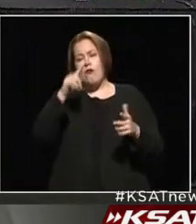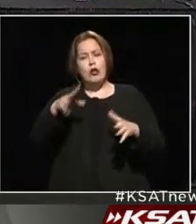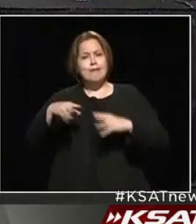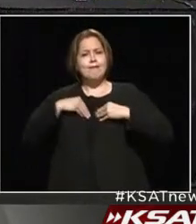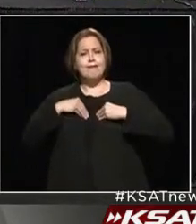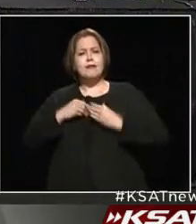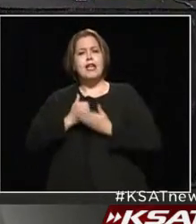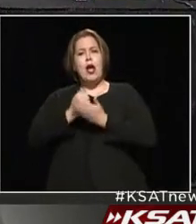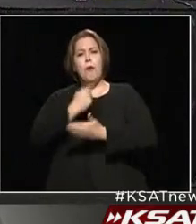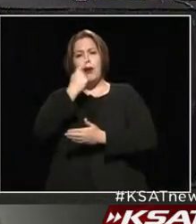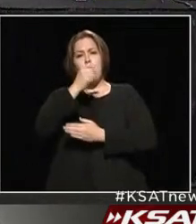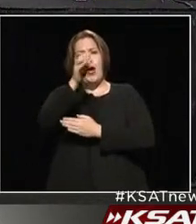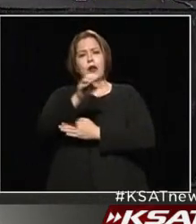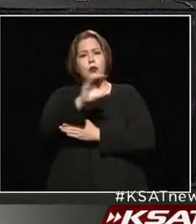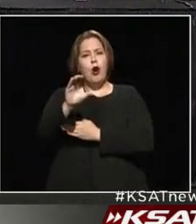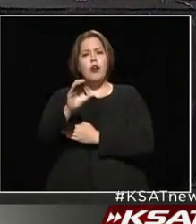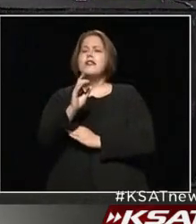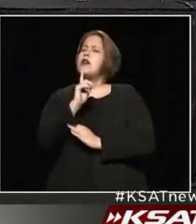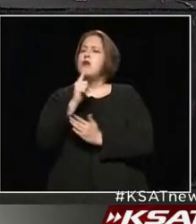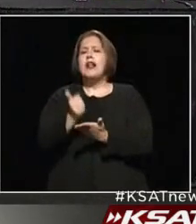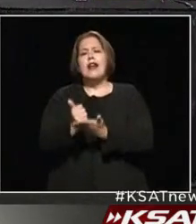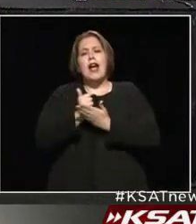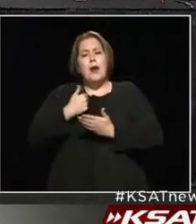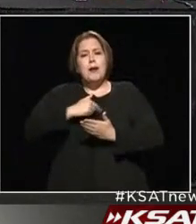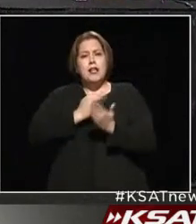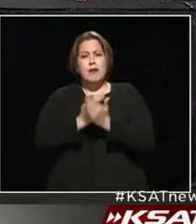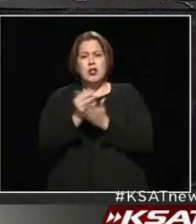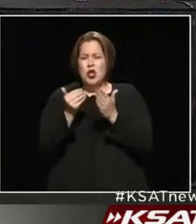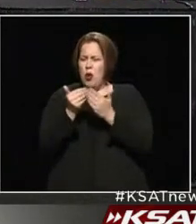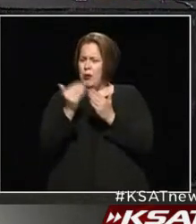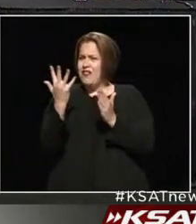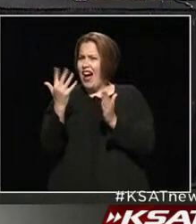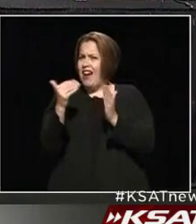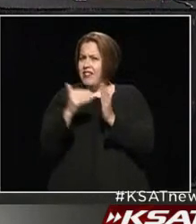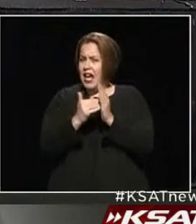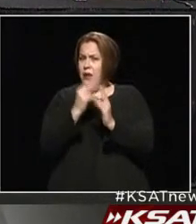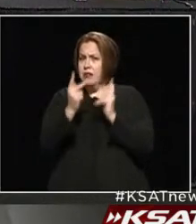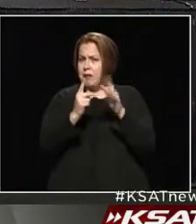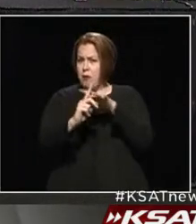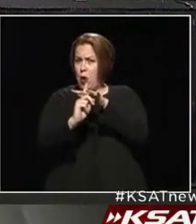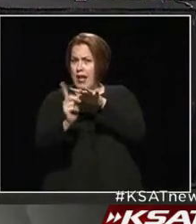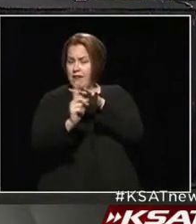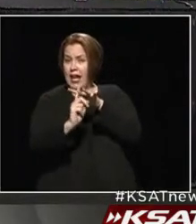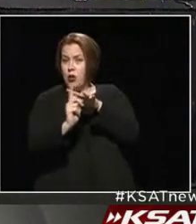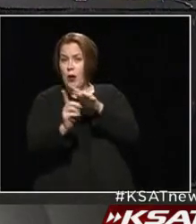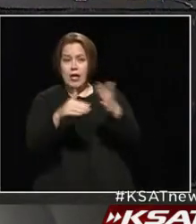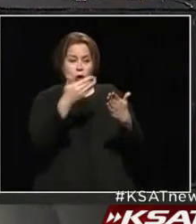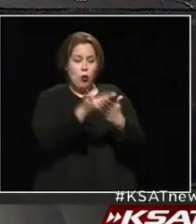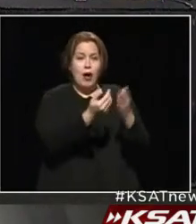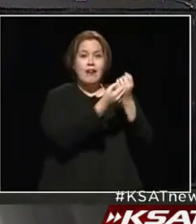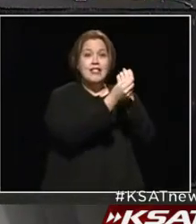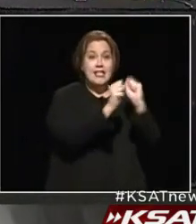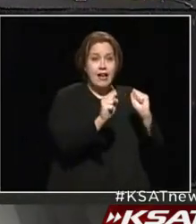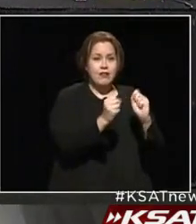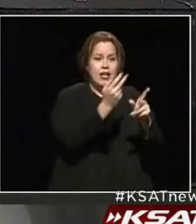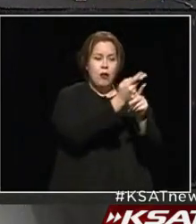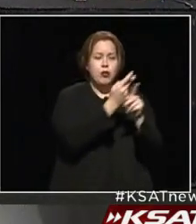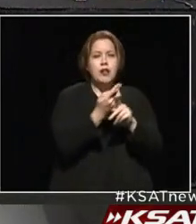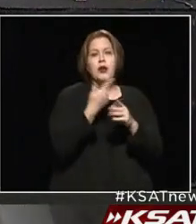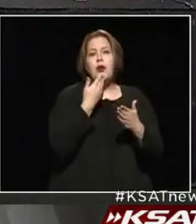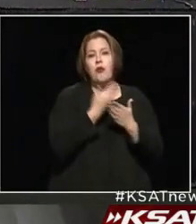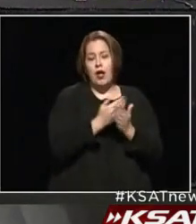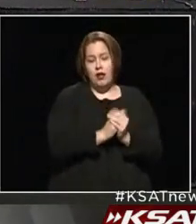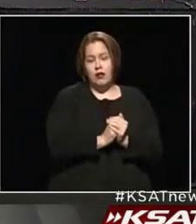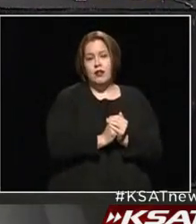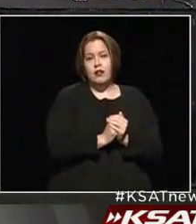helping the Red Cross and really helping us ensure that nearly 5,000 of those evacuees made it here safely and were treated well.